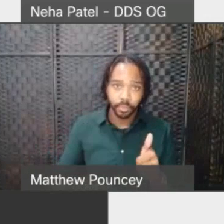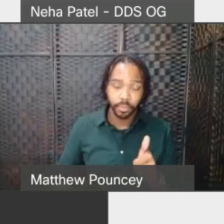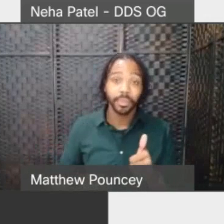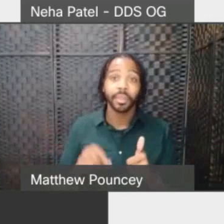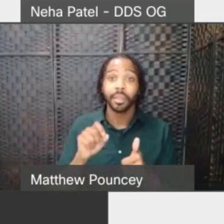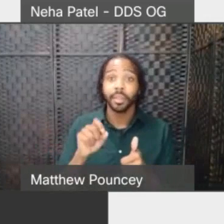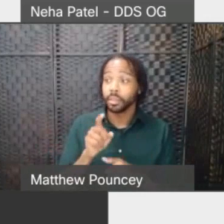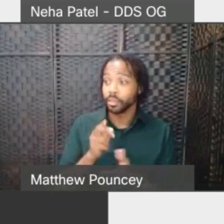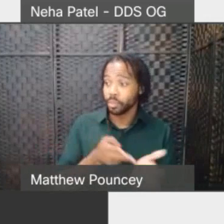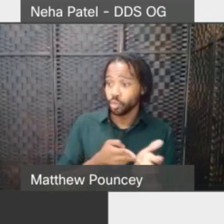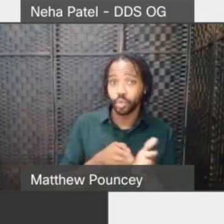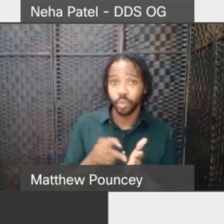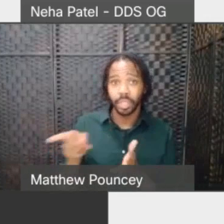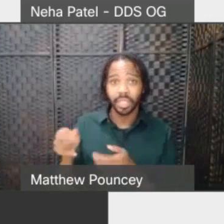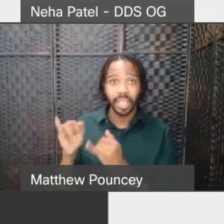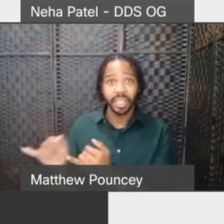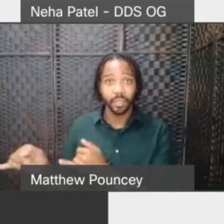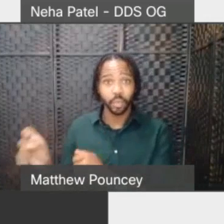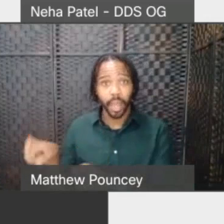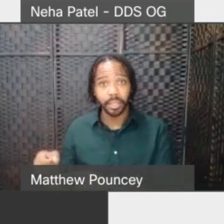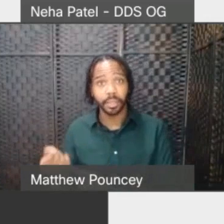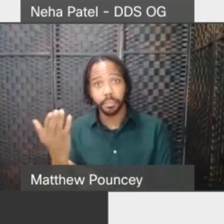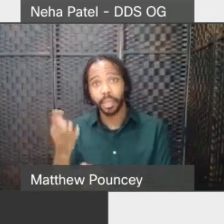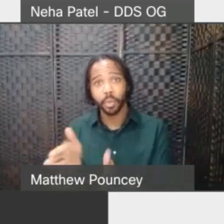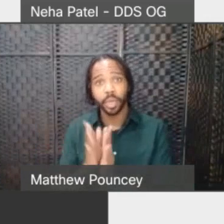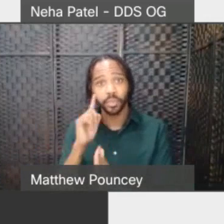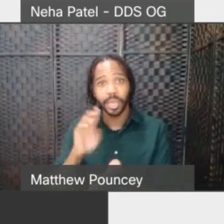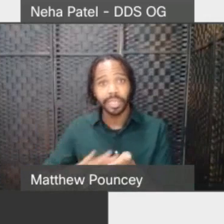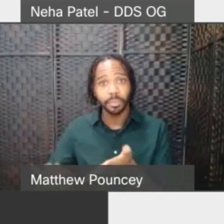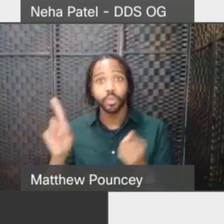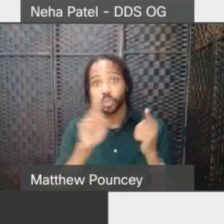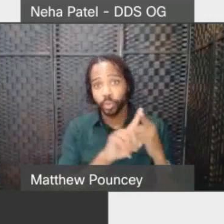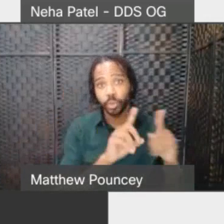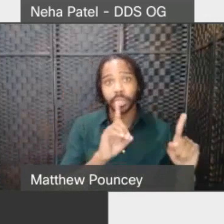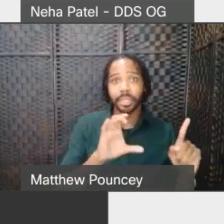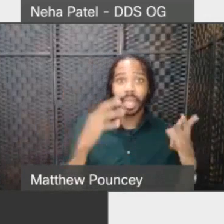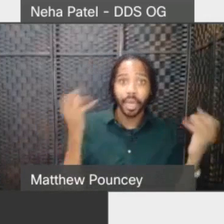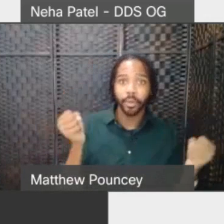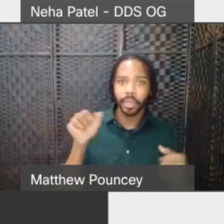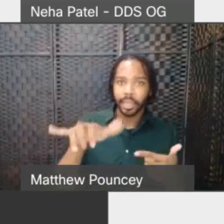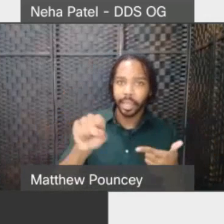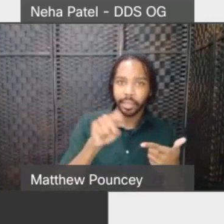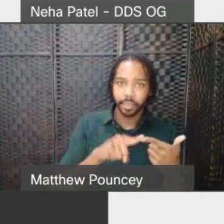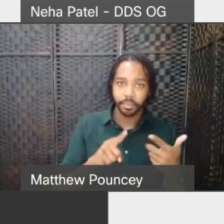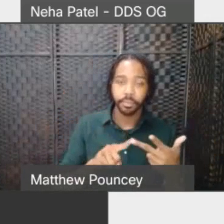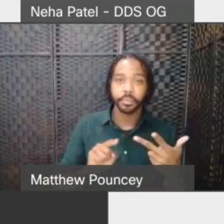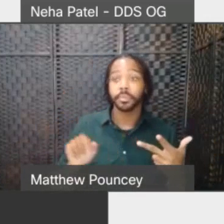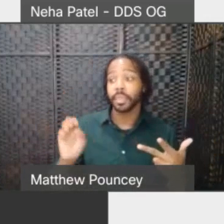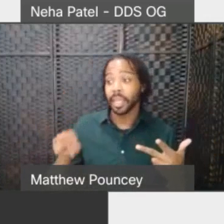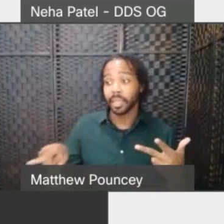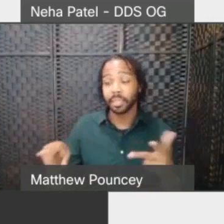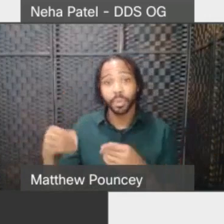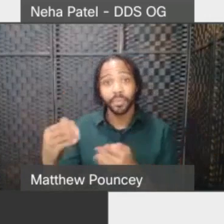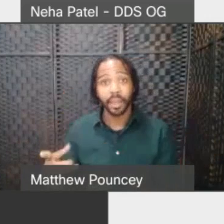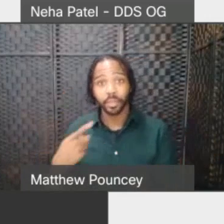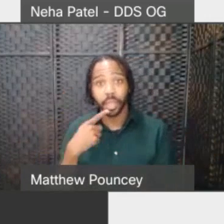is it true that the individual has to submit a request for an exemption to DC health? Yes. Can the provider say you've